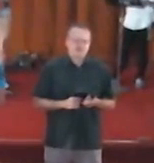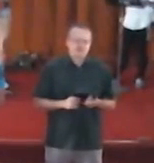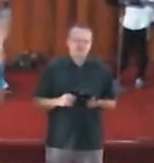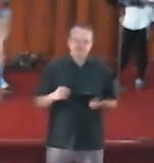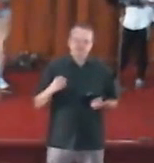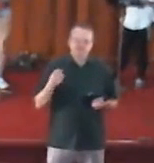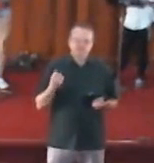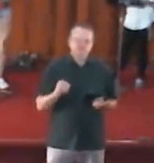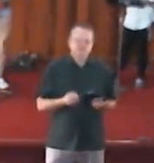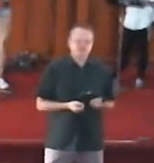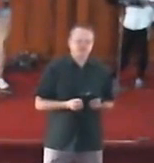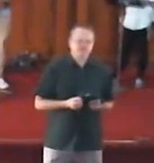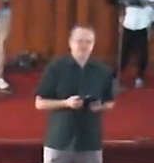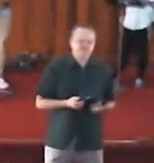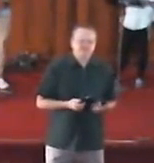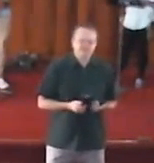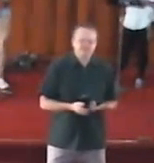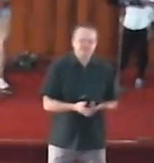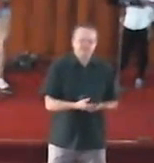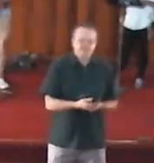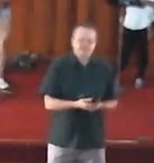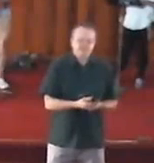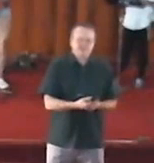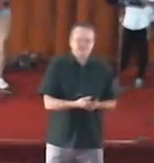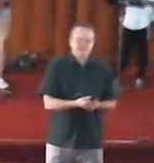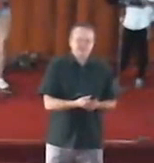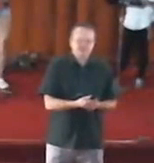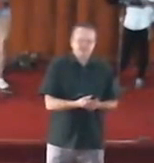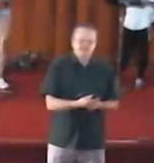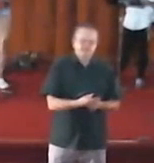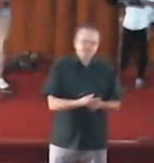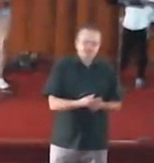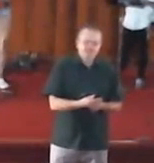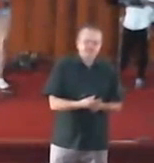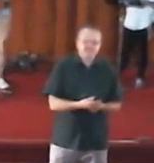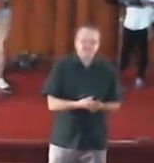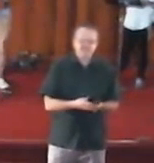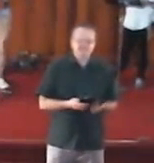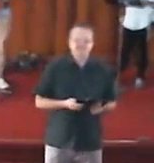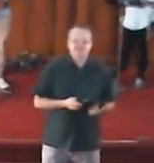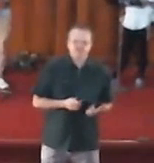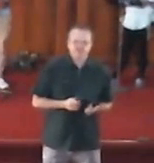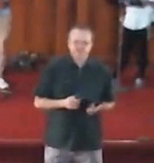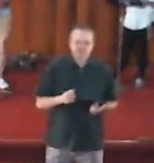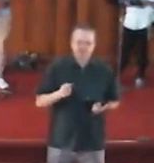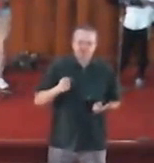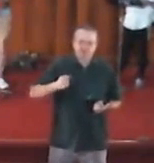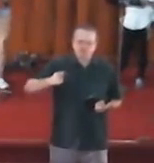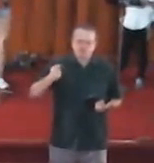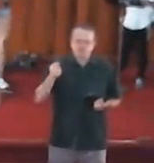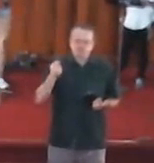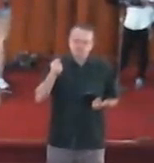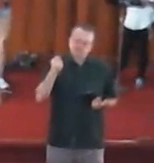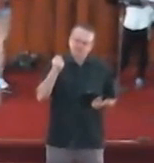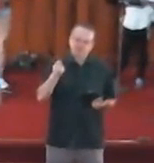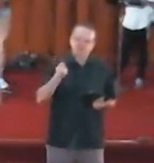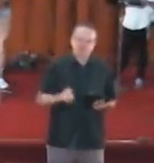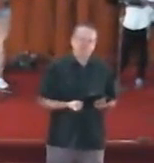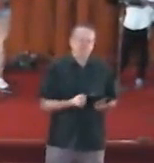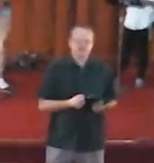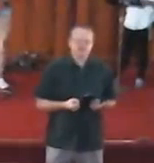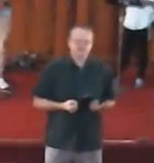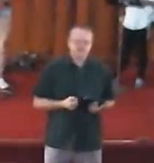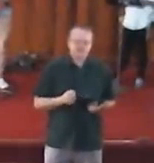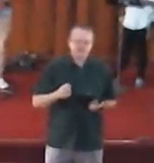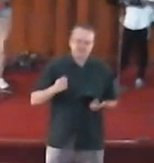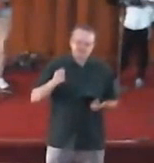Y ponemos esas experiencias de temor delante de ti, Señor, y te pedimos perdón,